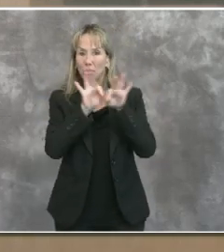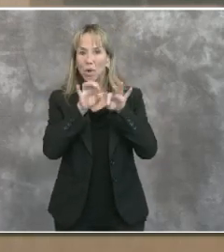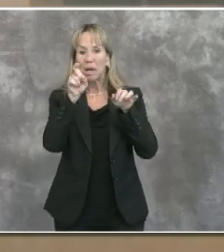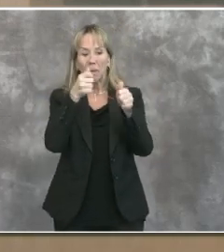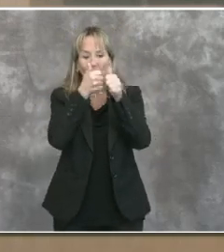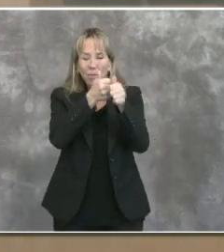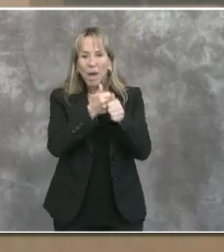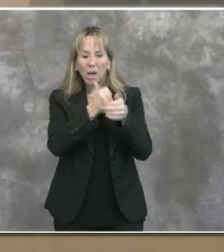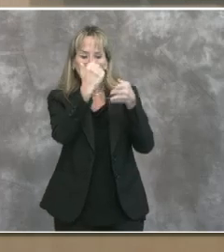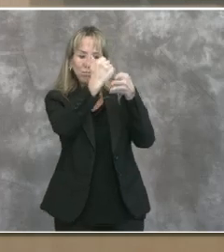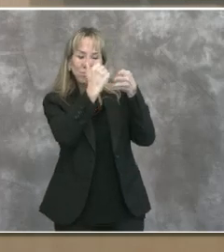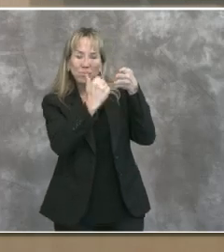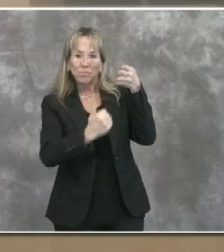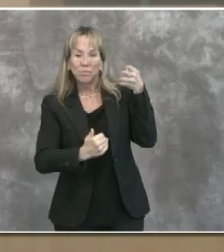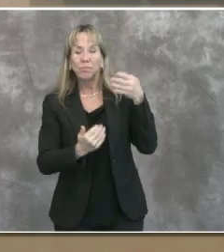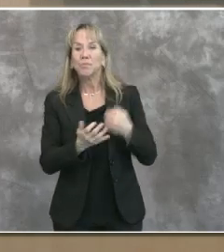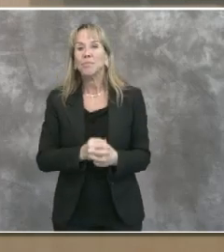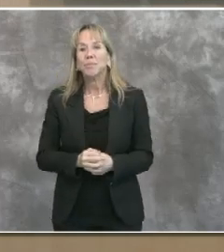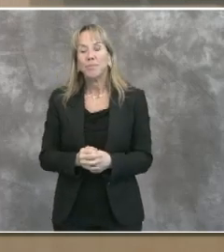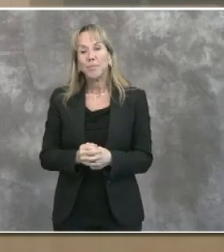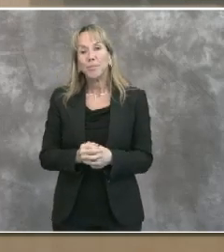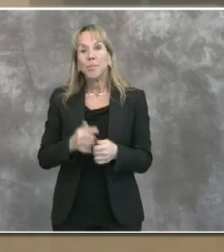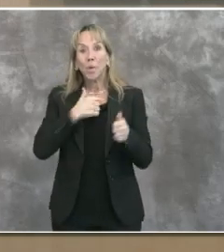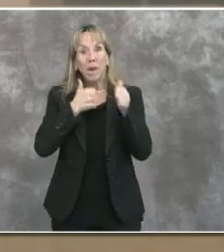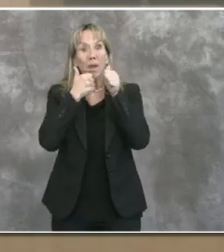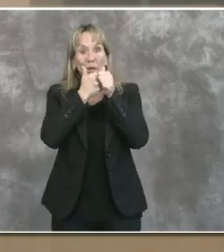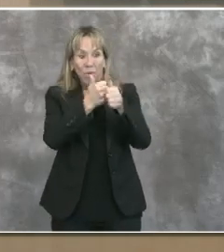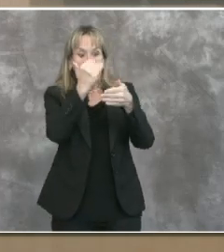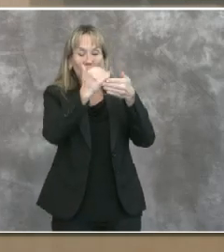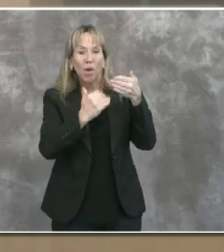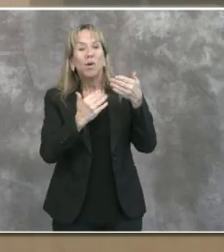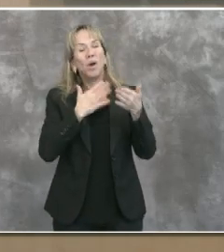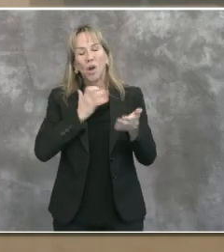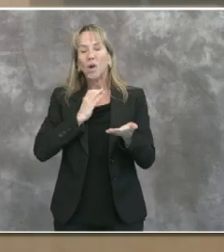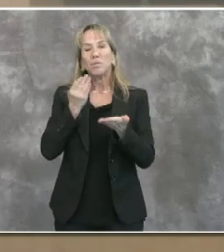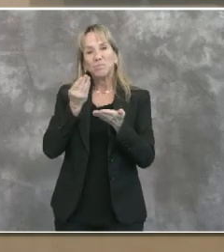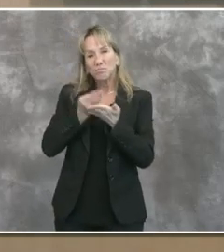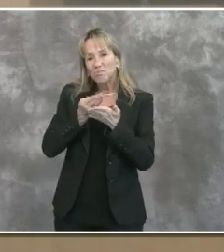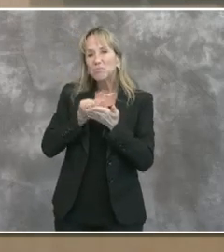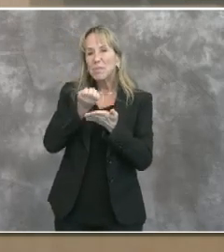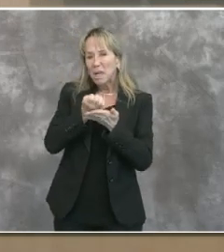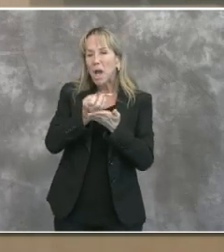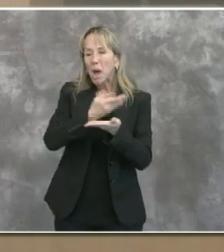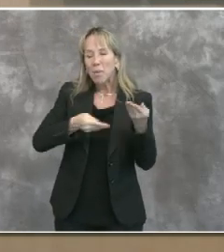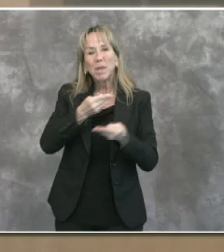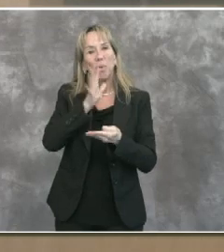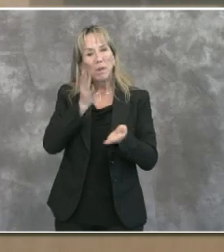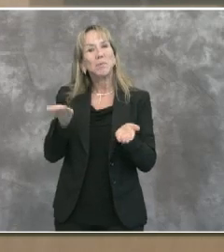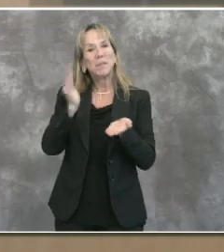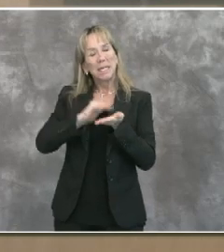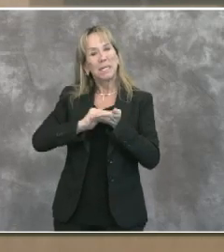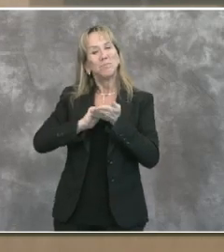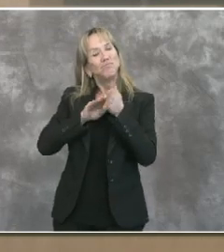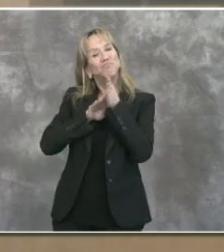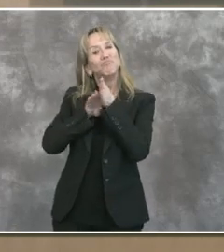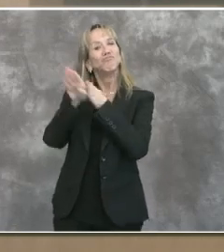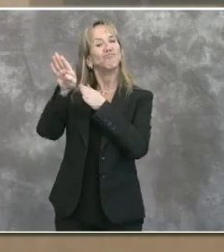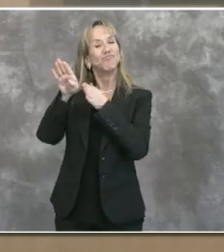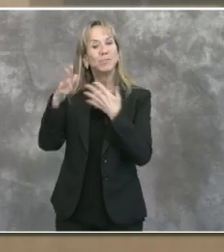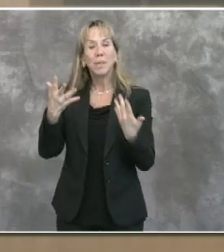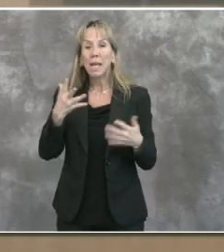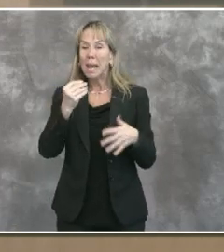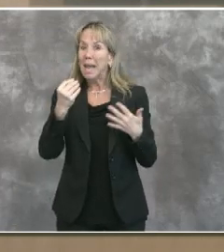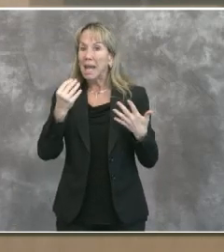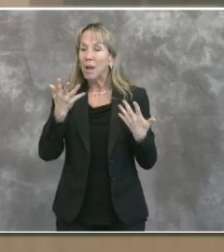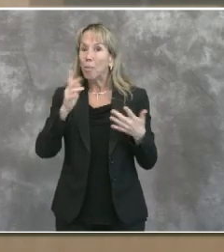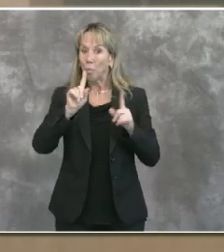important health guidelines. And when we do that, our economy is going to come back. And when we come back and as we go through this process, the